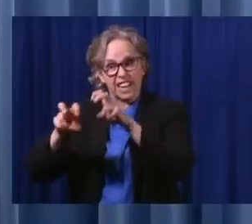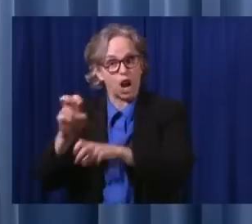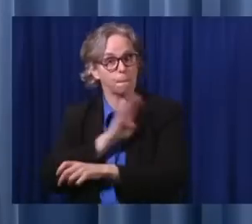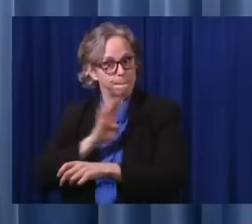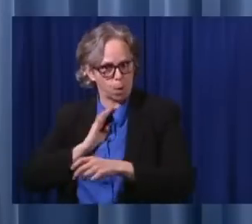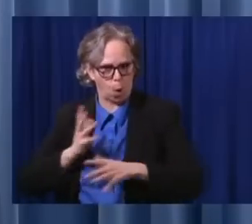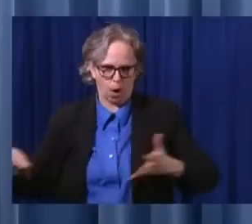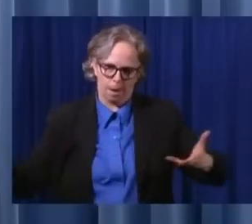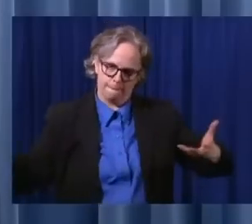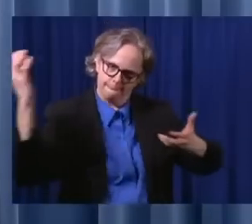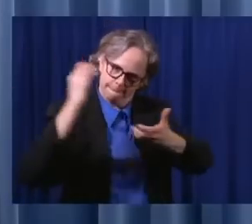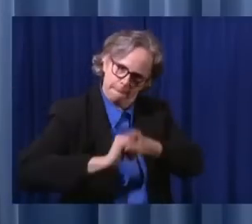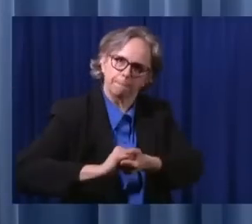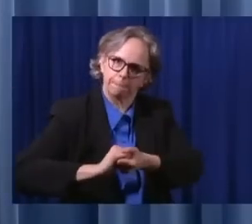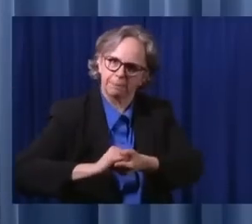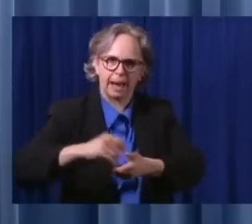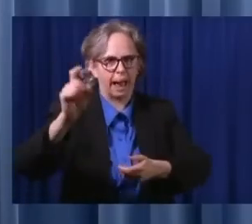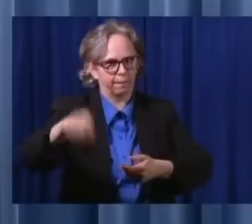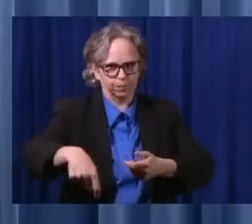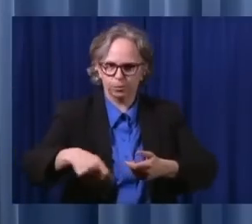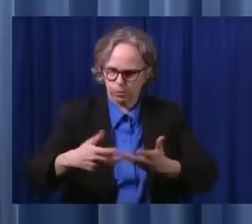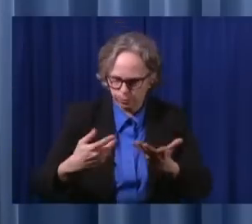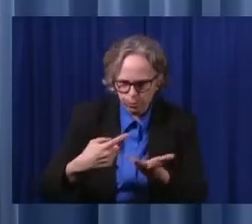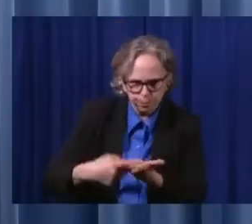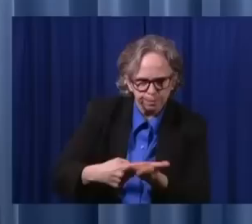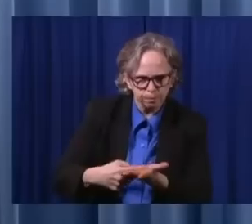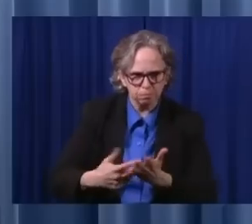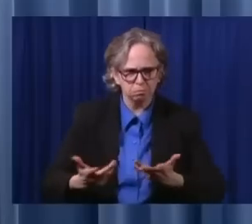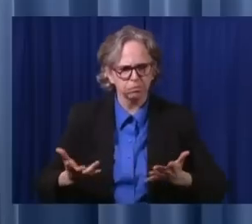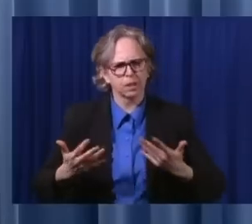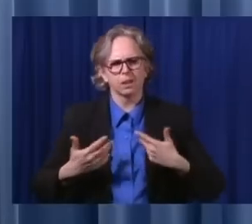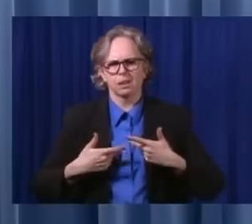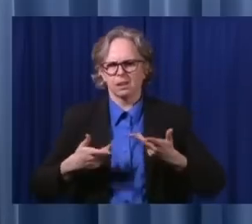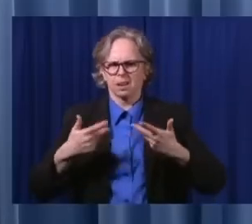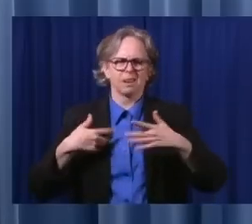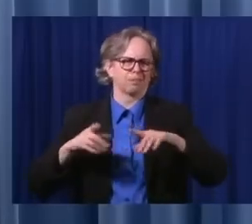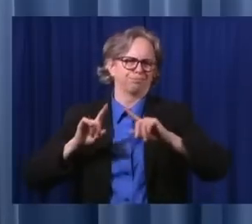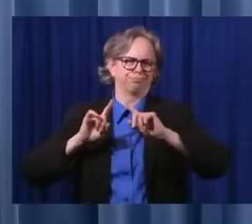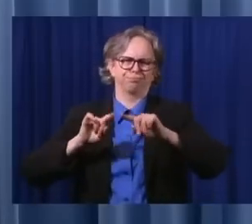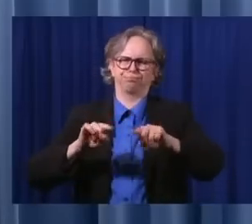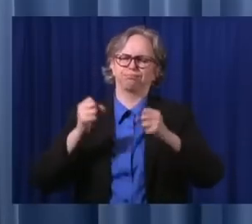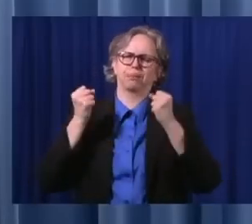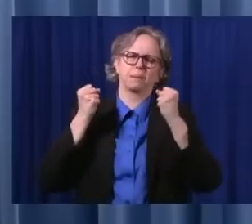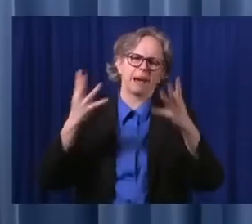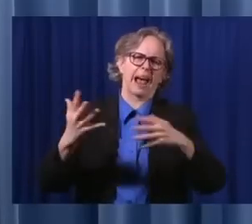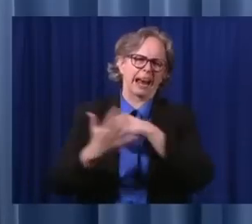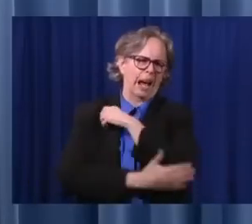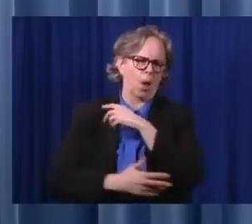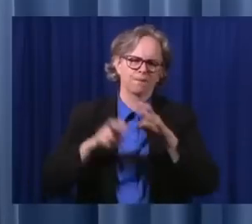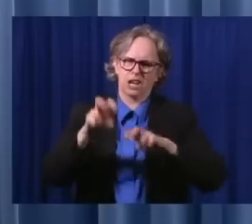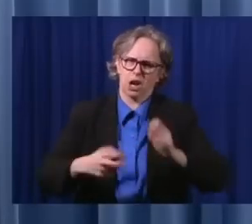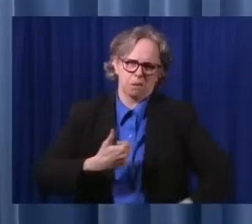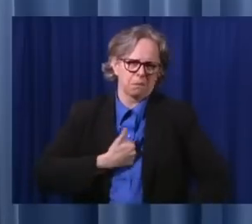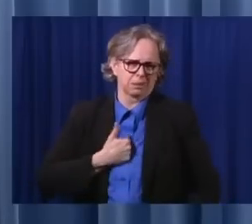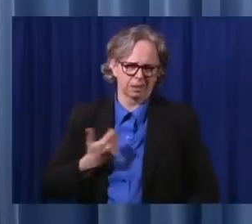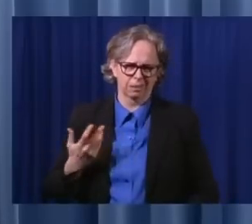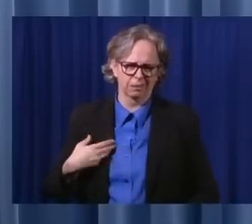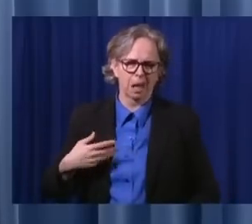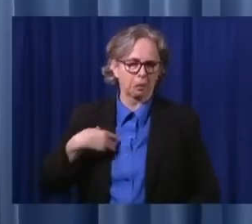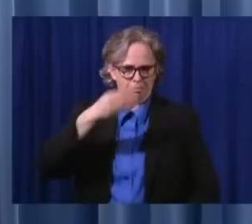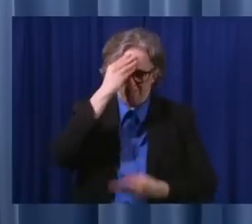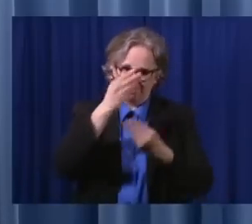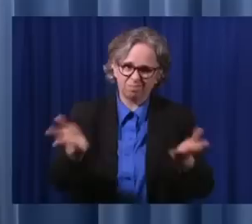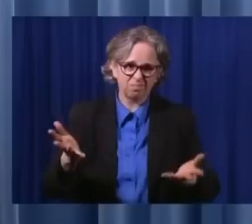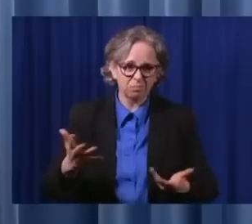as someone who's attended a lot of fairs over the years, I can just say that the local fair board does a great job. They work